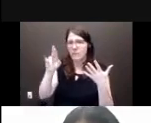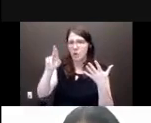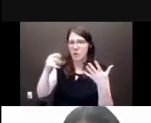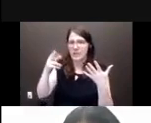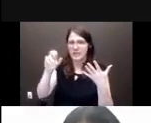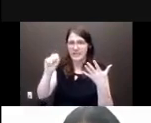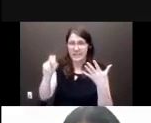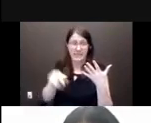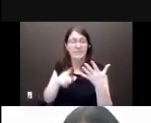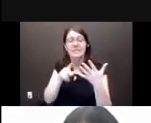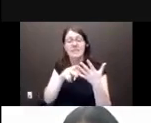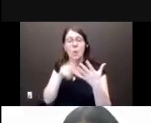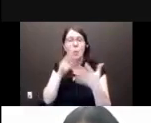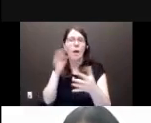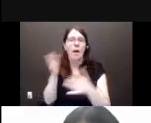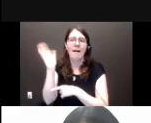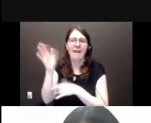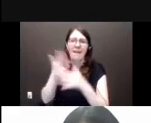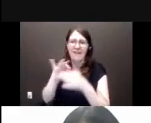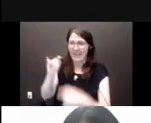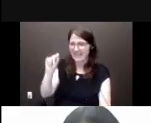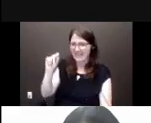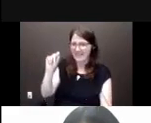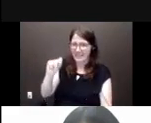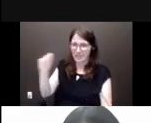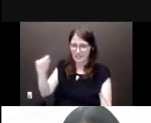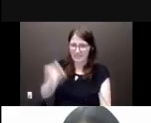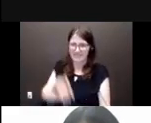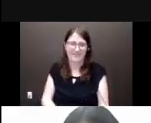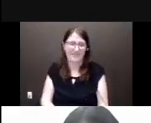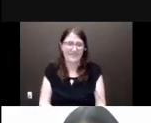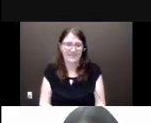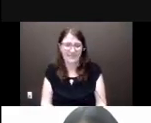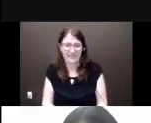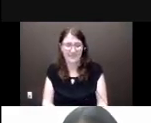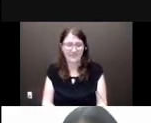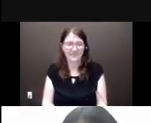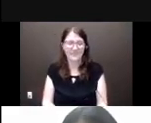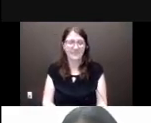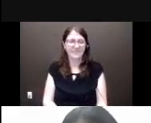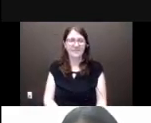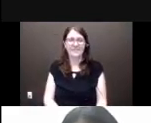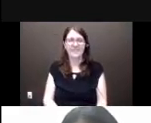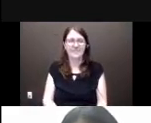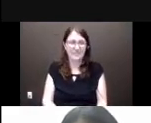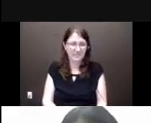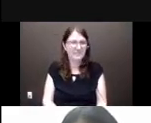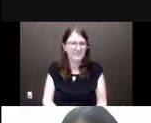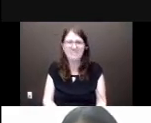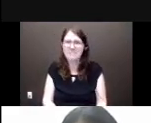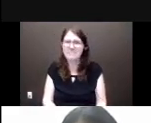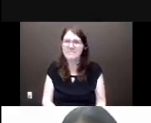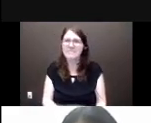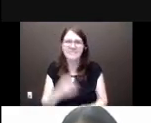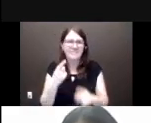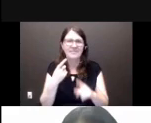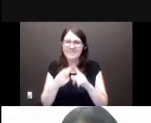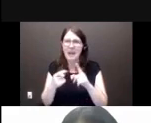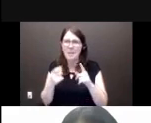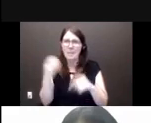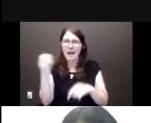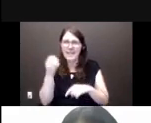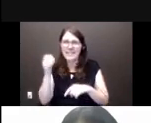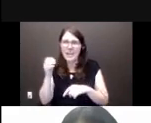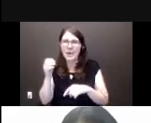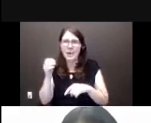though we're virtual, we can see where the presenters are. They're all kind of dotted along the north end